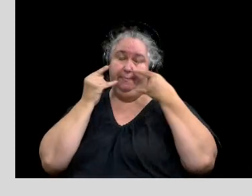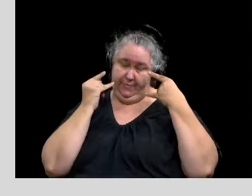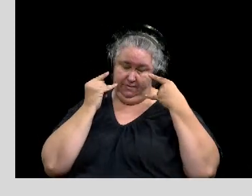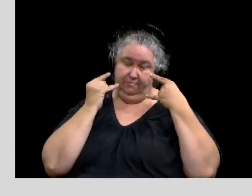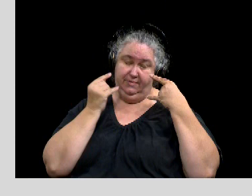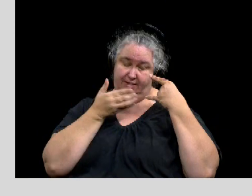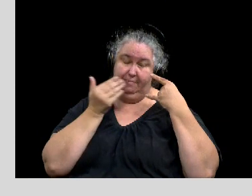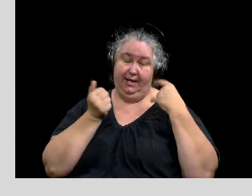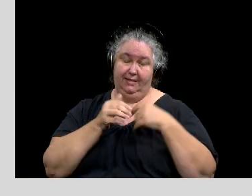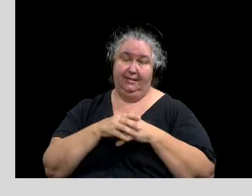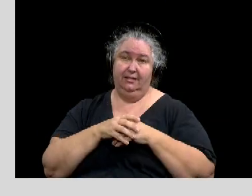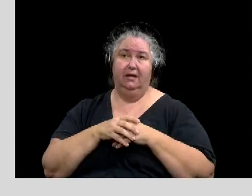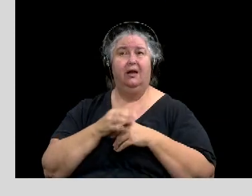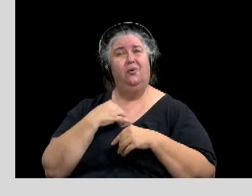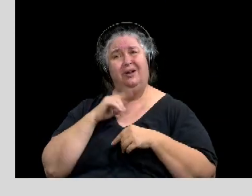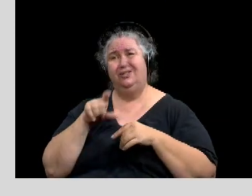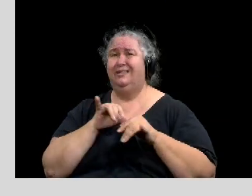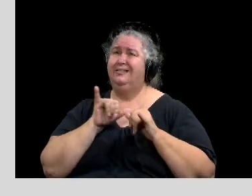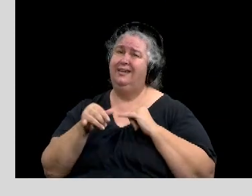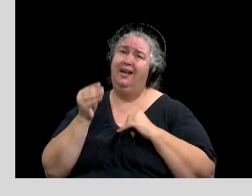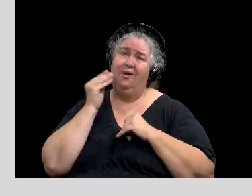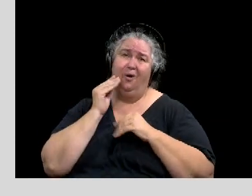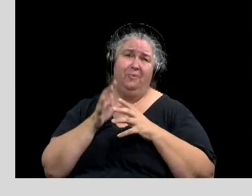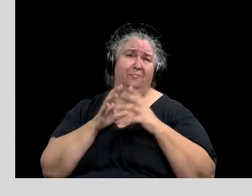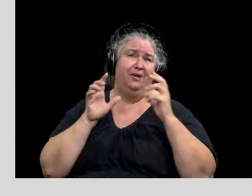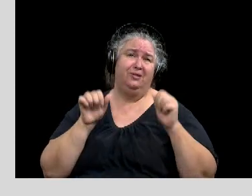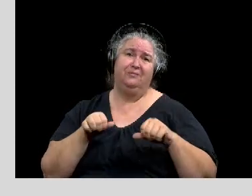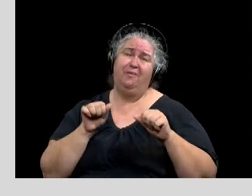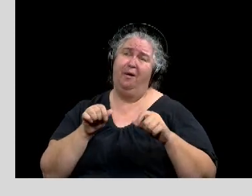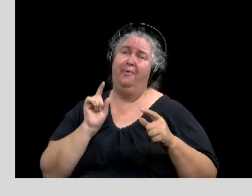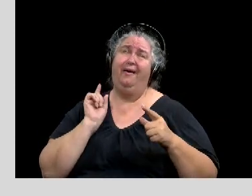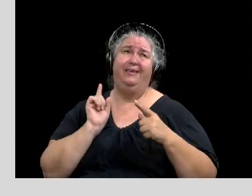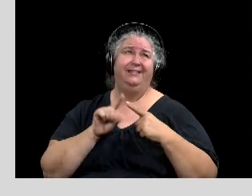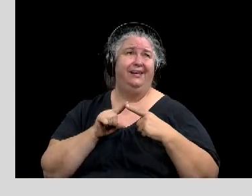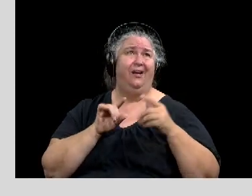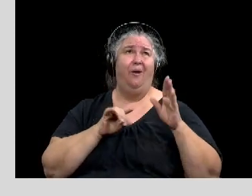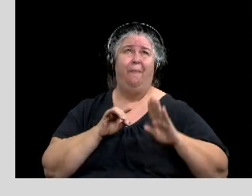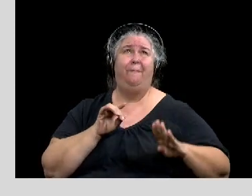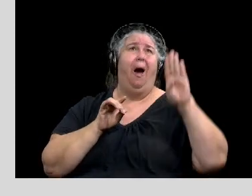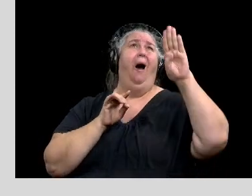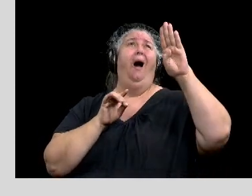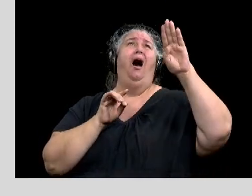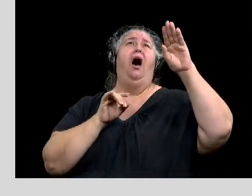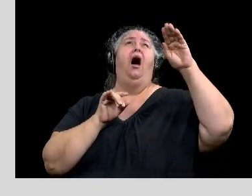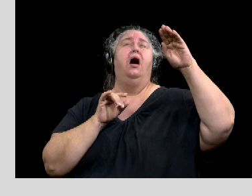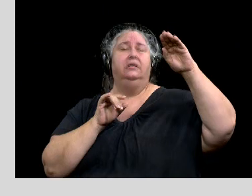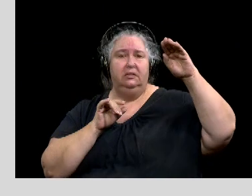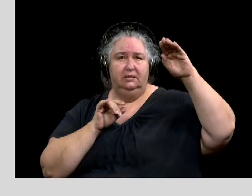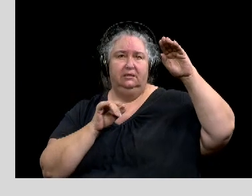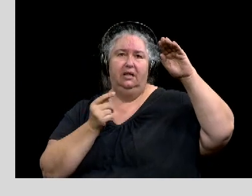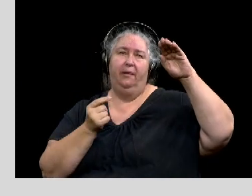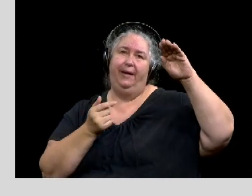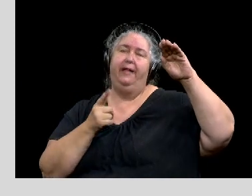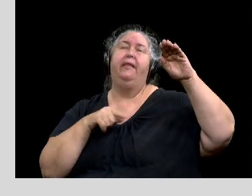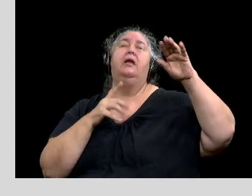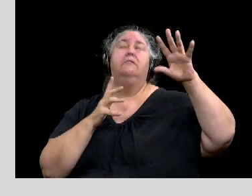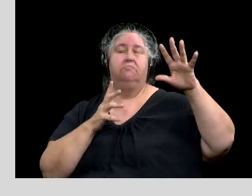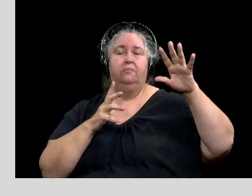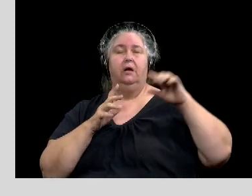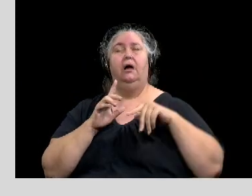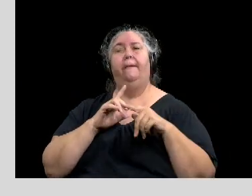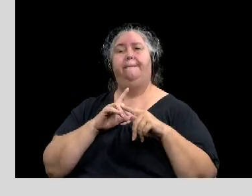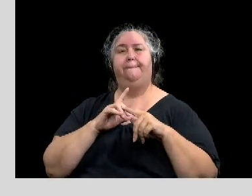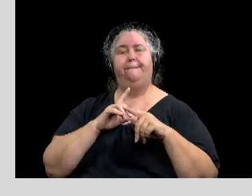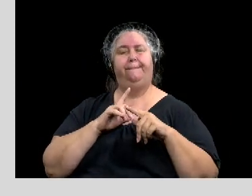We should stay at home as much as possible until this surge subsides. We should remember